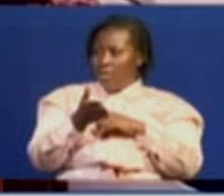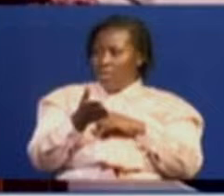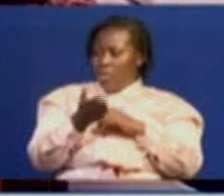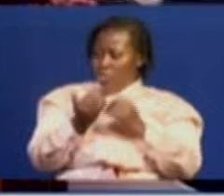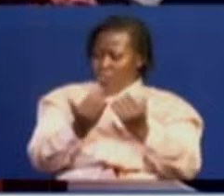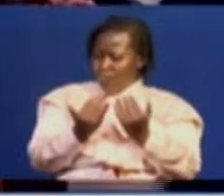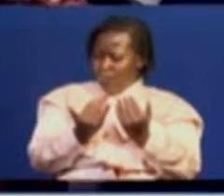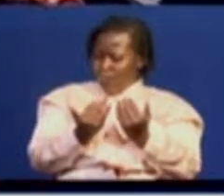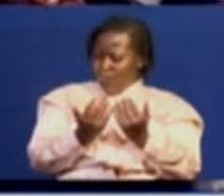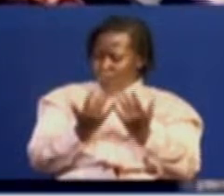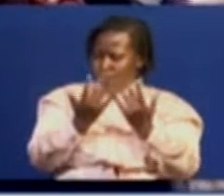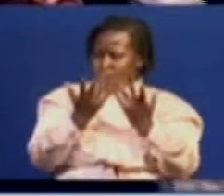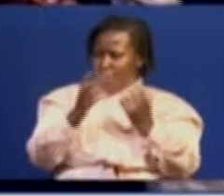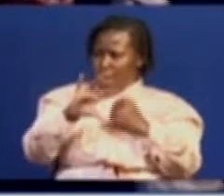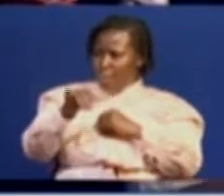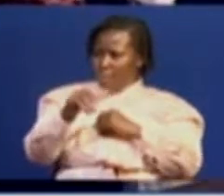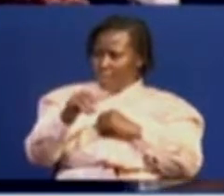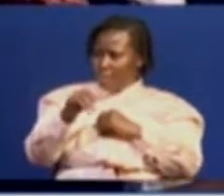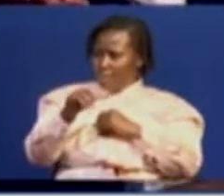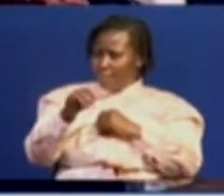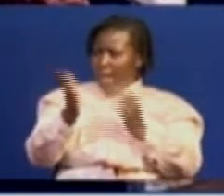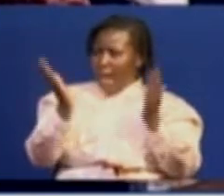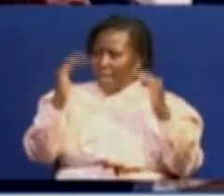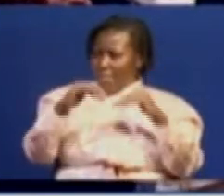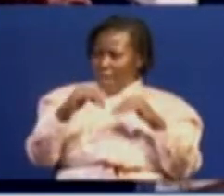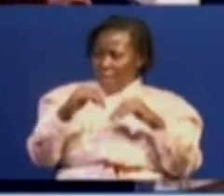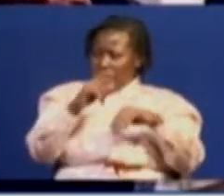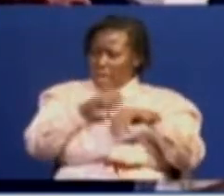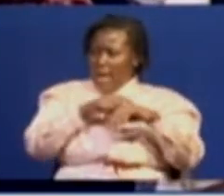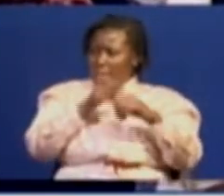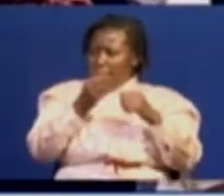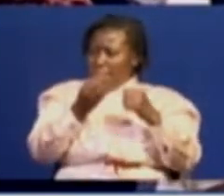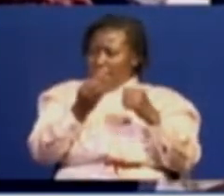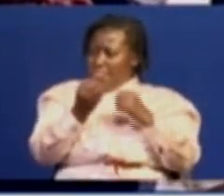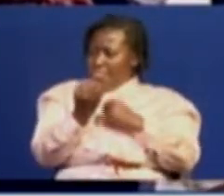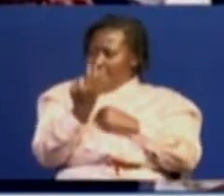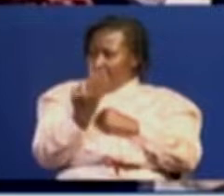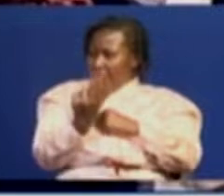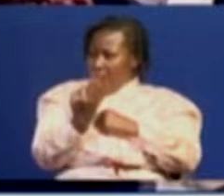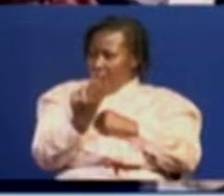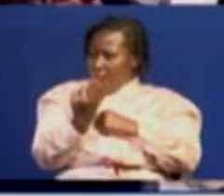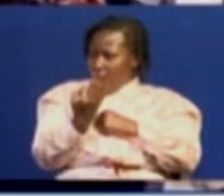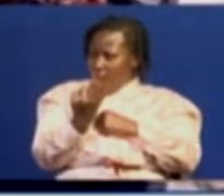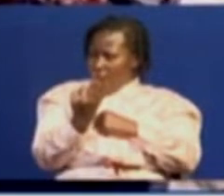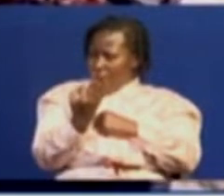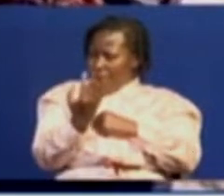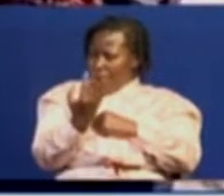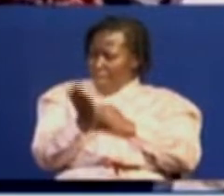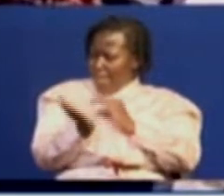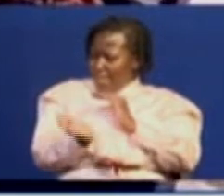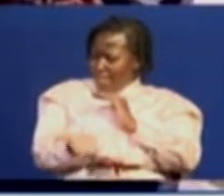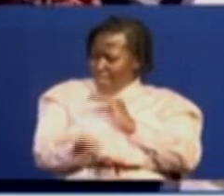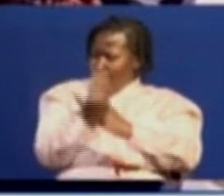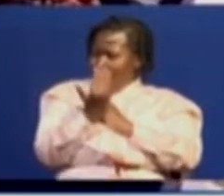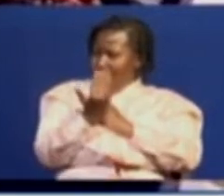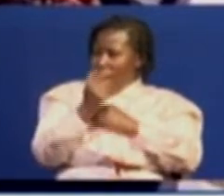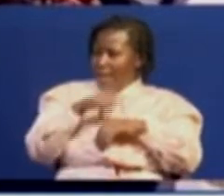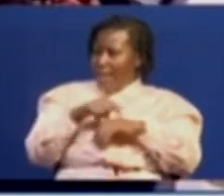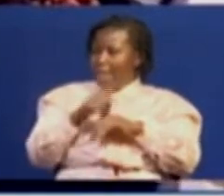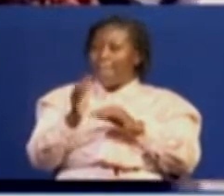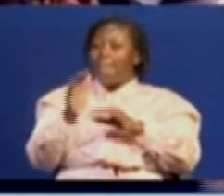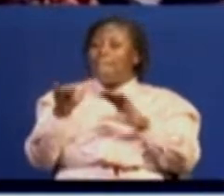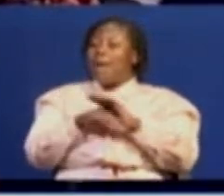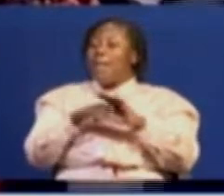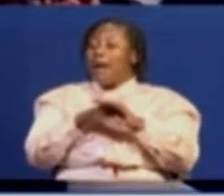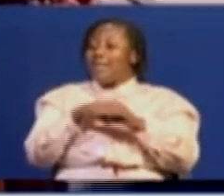or to ban the county assembly of Meru at around 3 a.m.